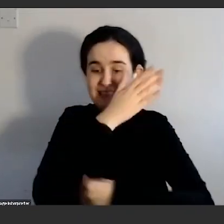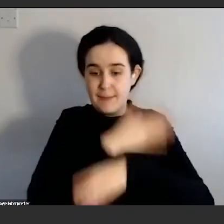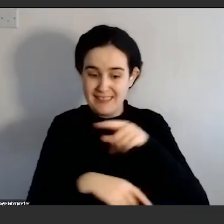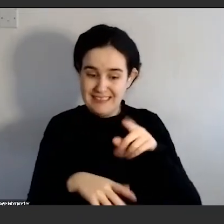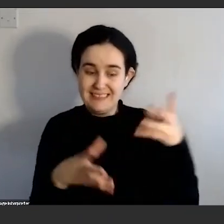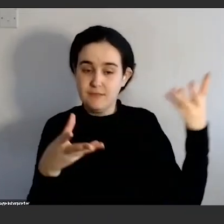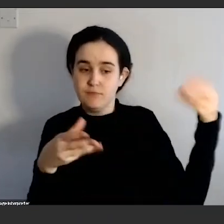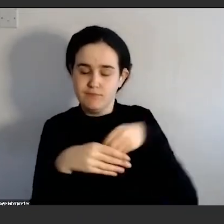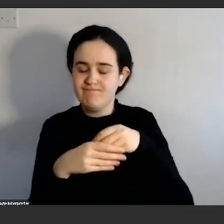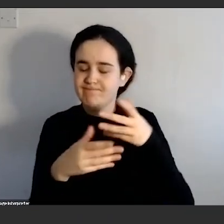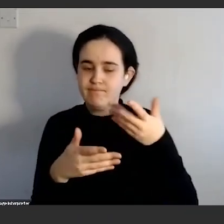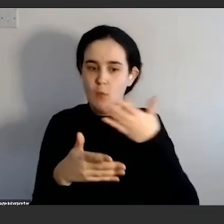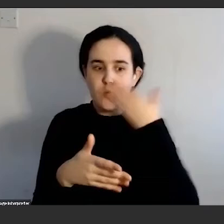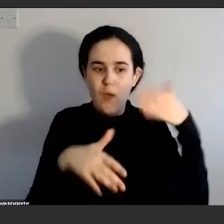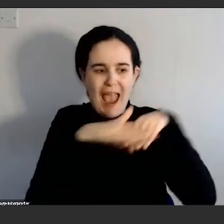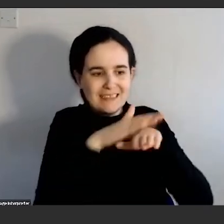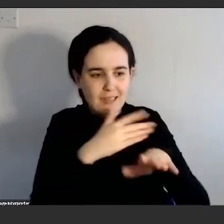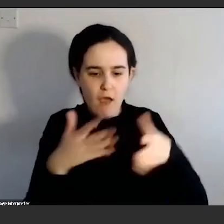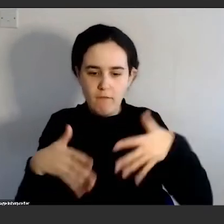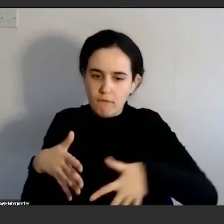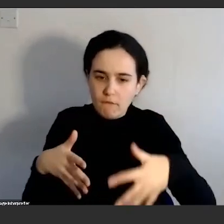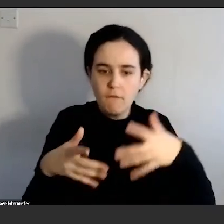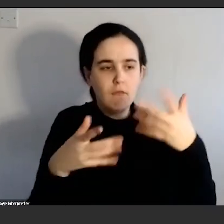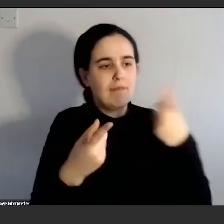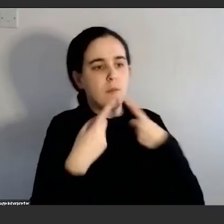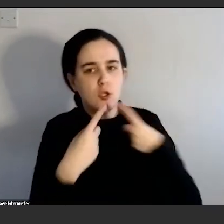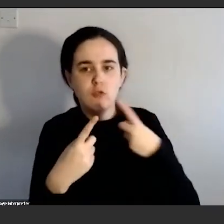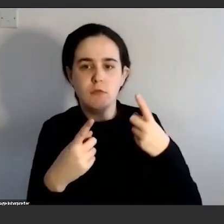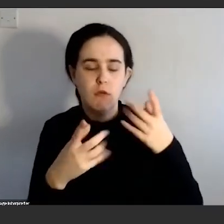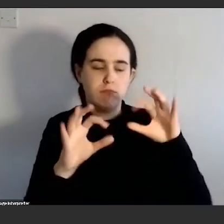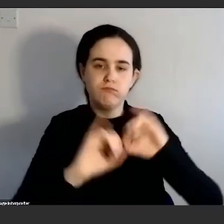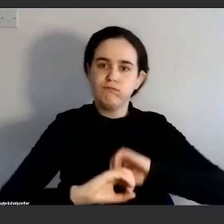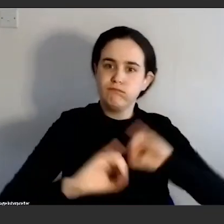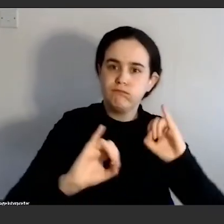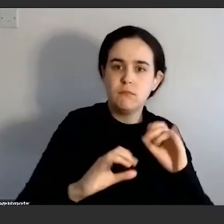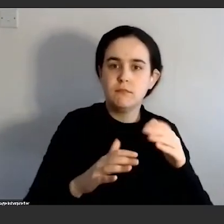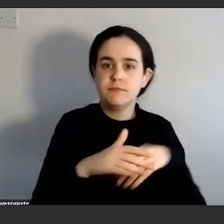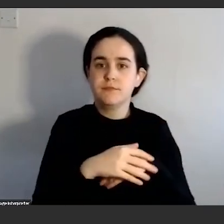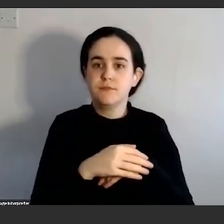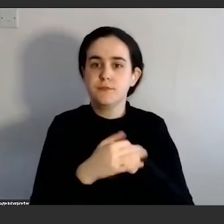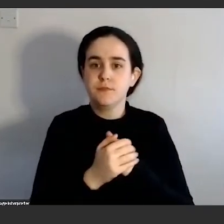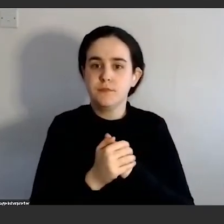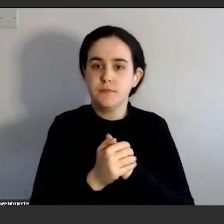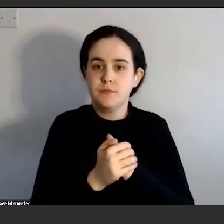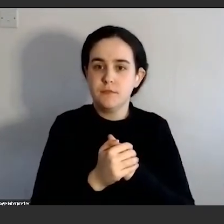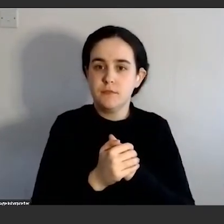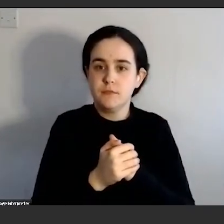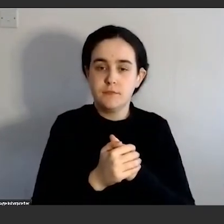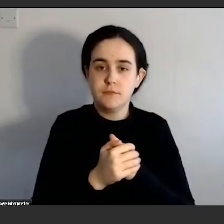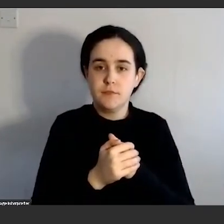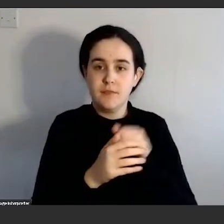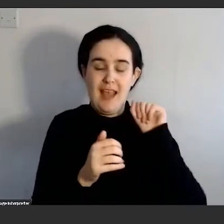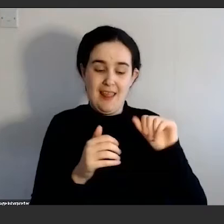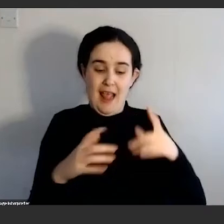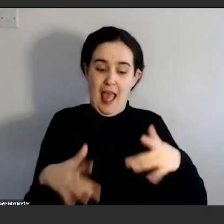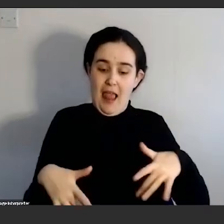UNCRPD, all persons have a right to access standard healthcare. But